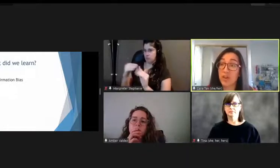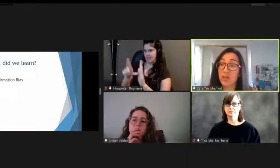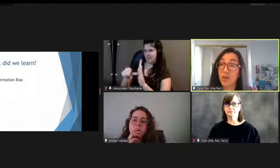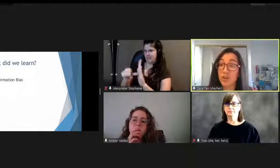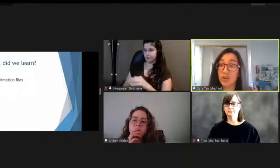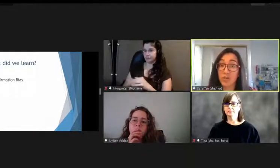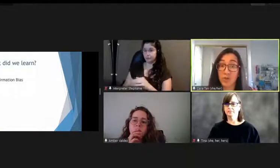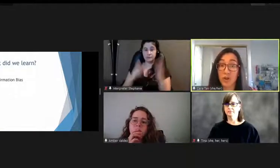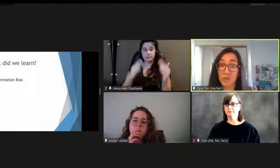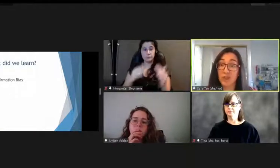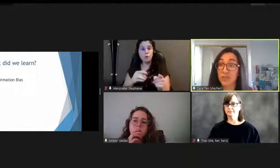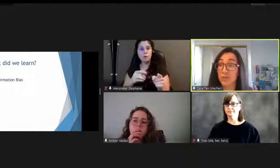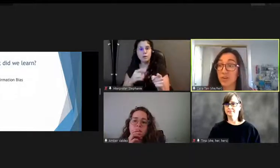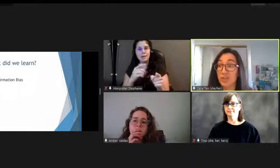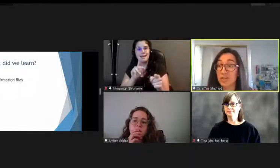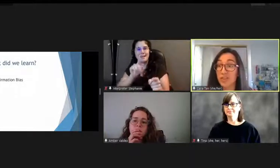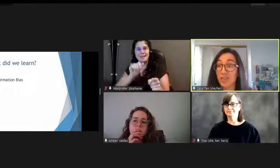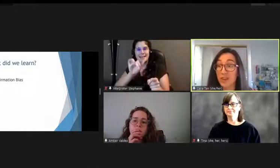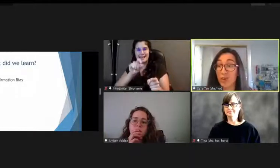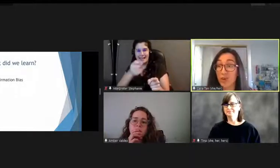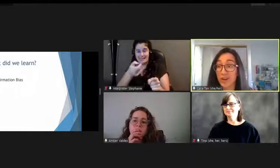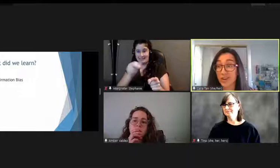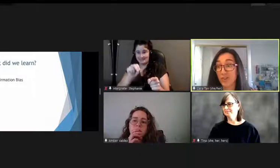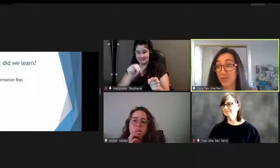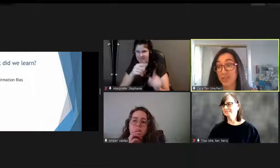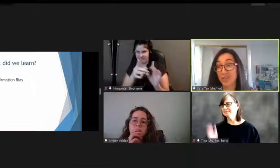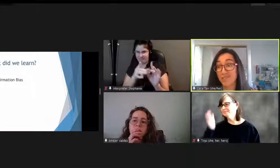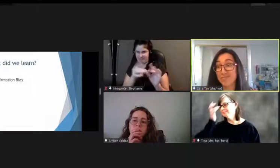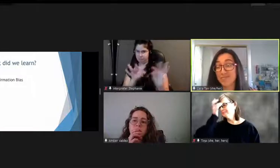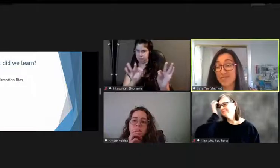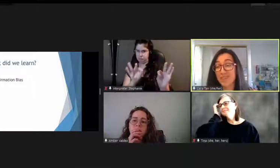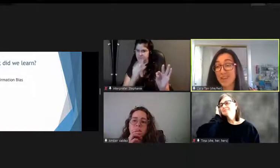people tend to only look at the information that they already